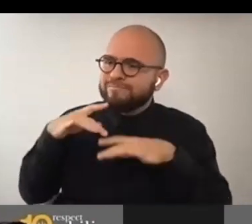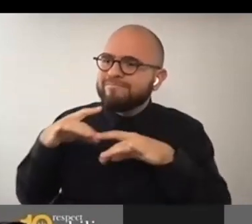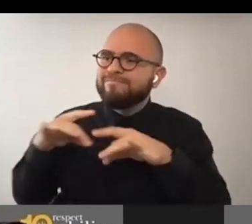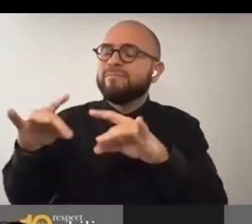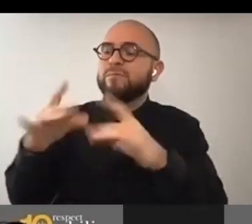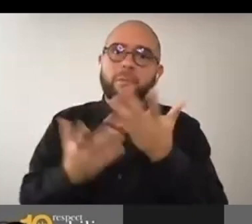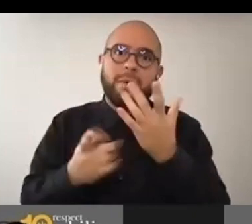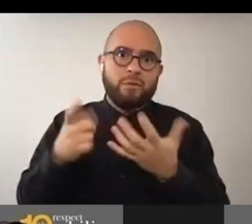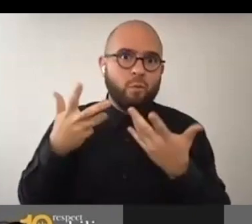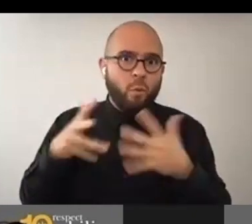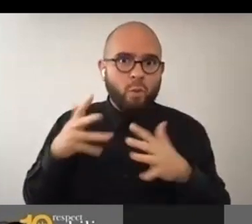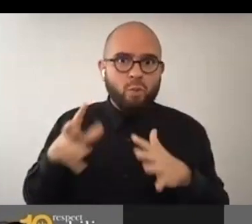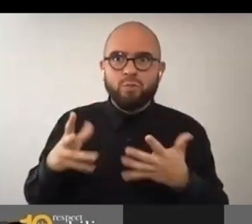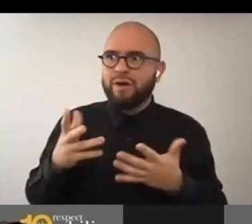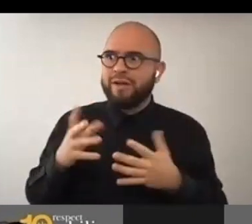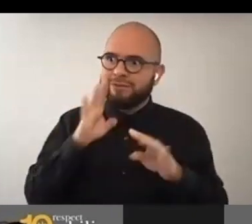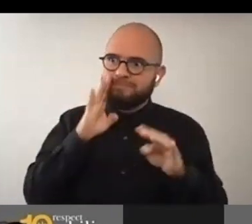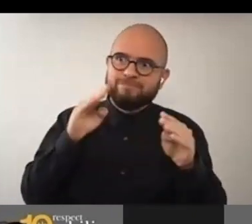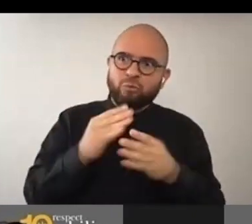so far.